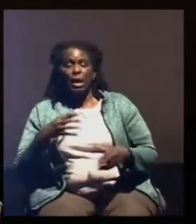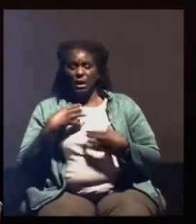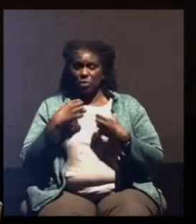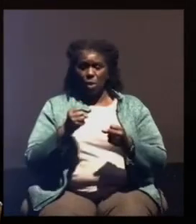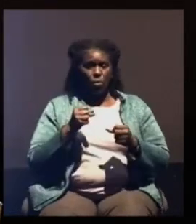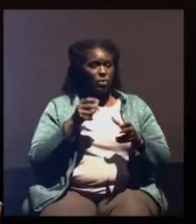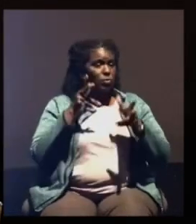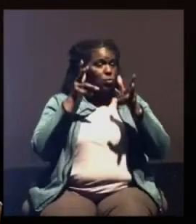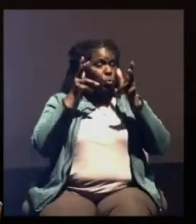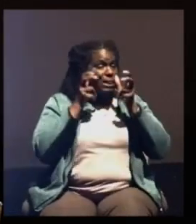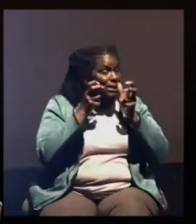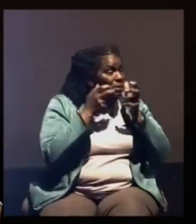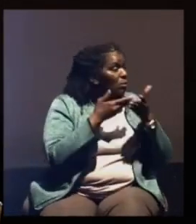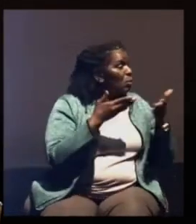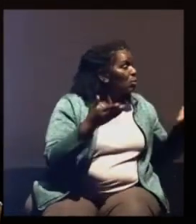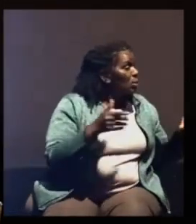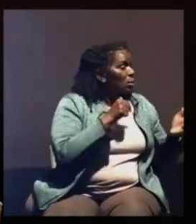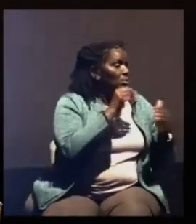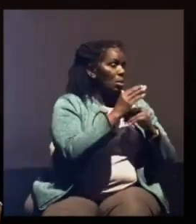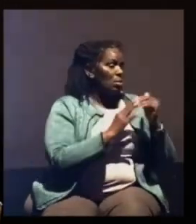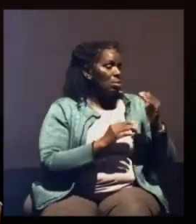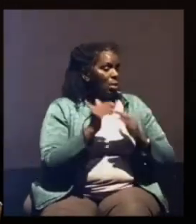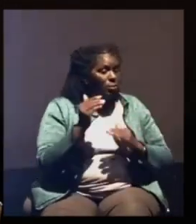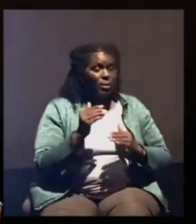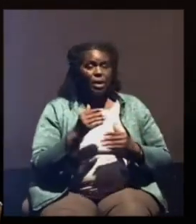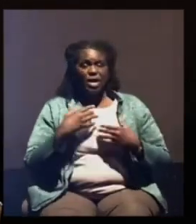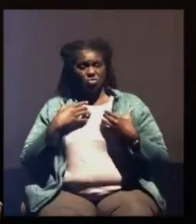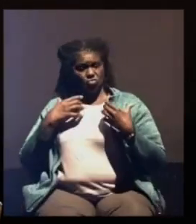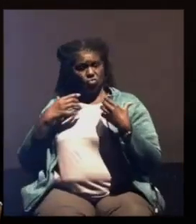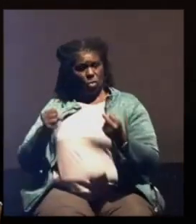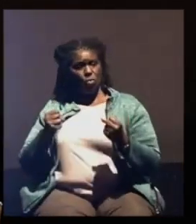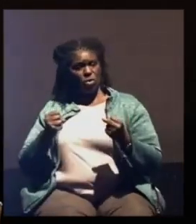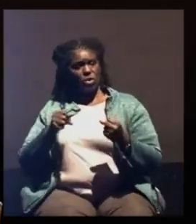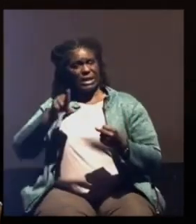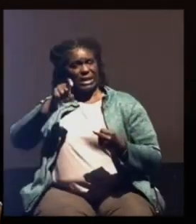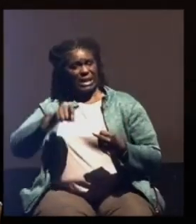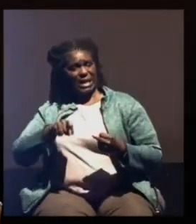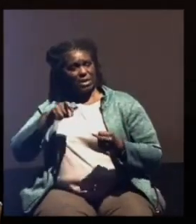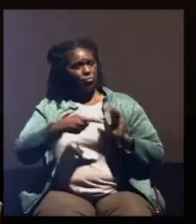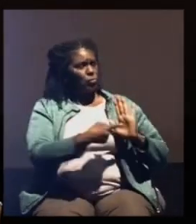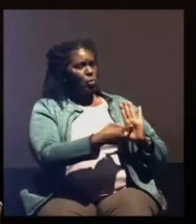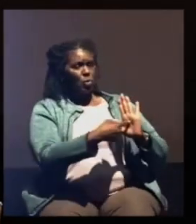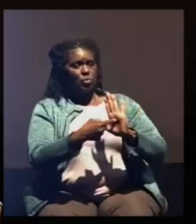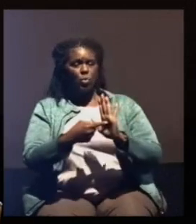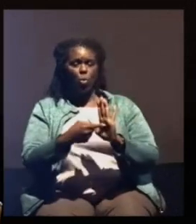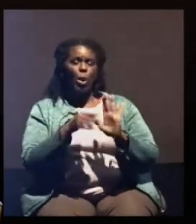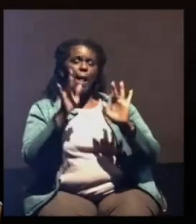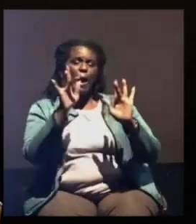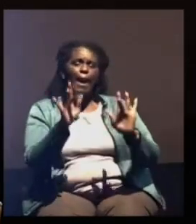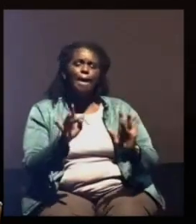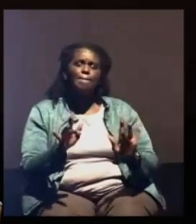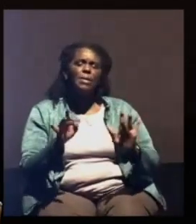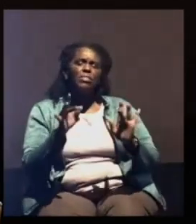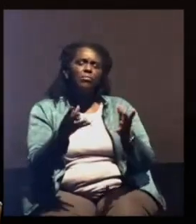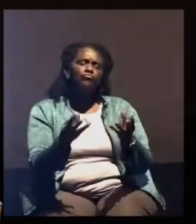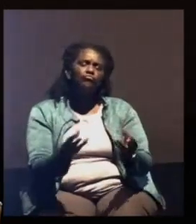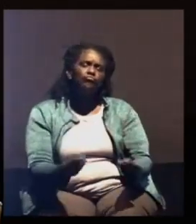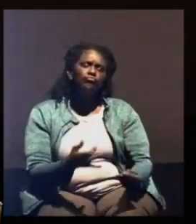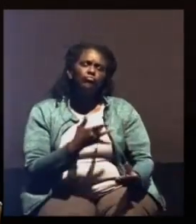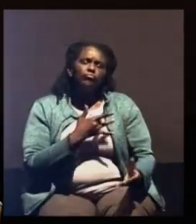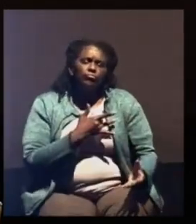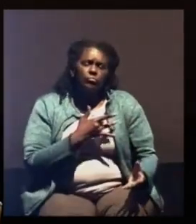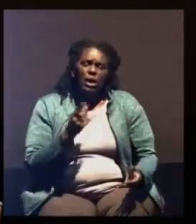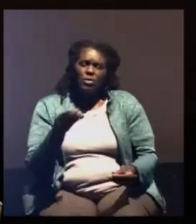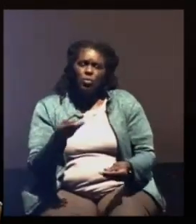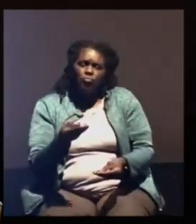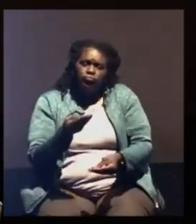listen to things that are uncomfortable. It takes courage to show empathy and to really try to put